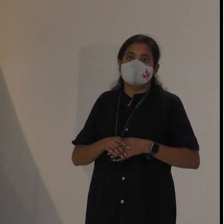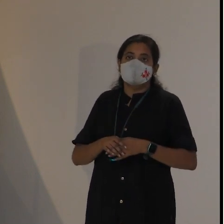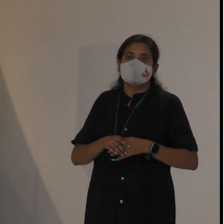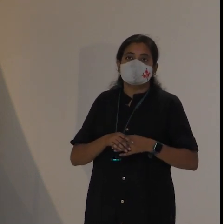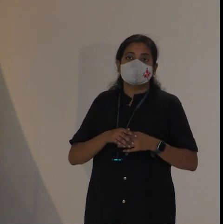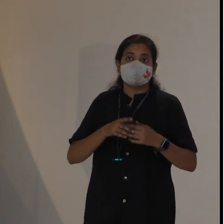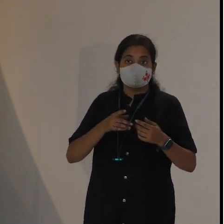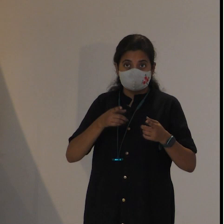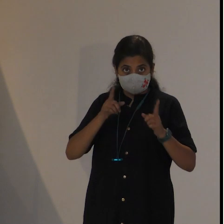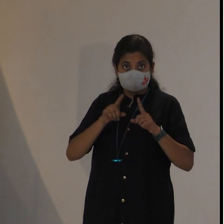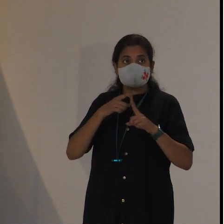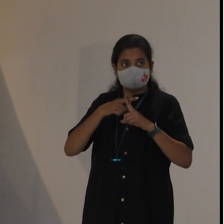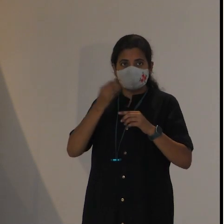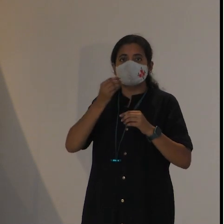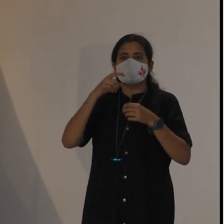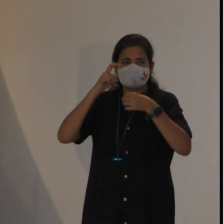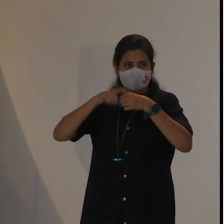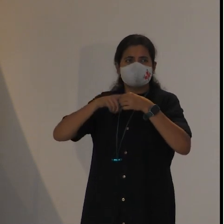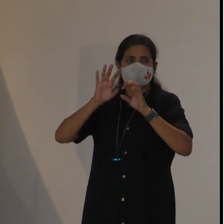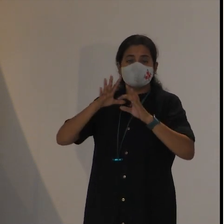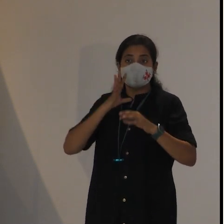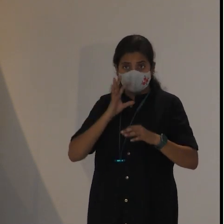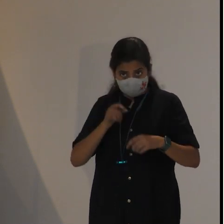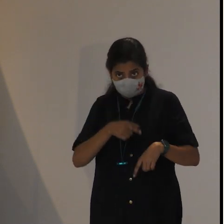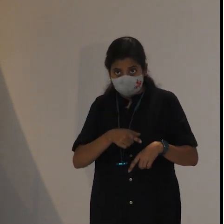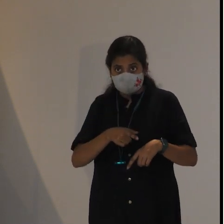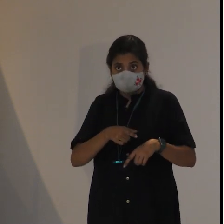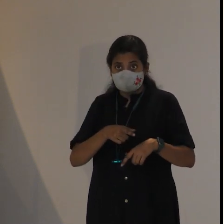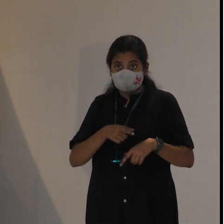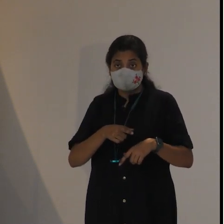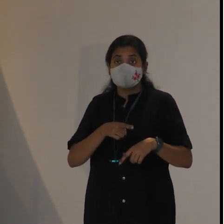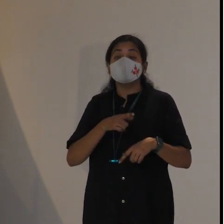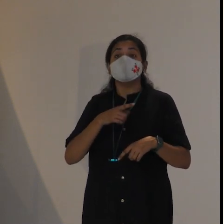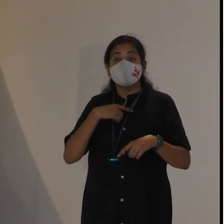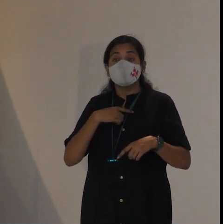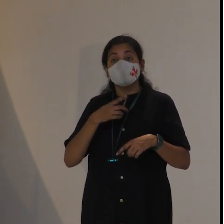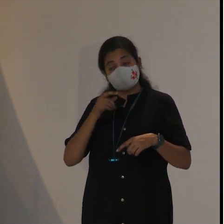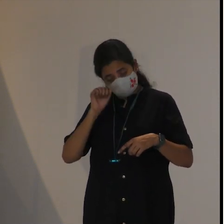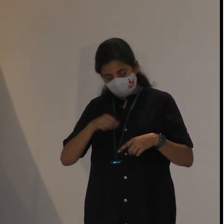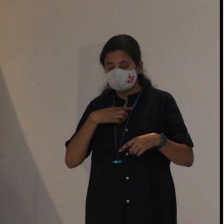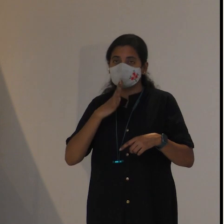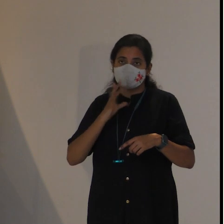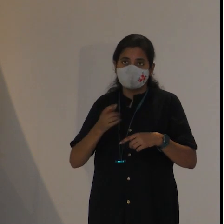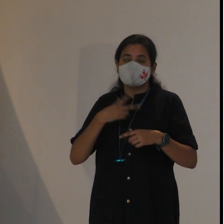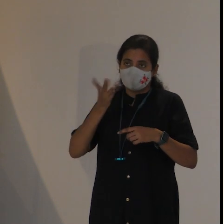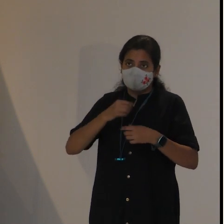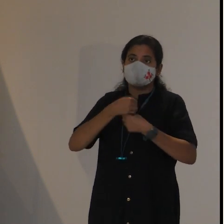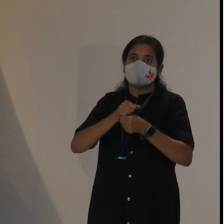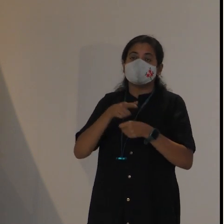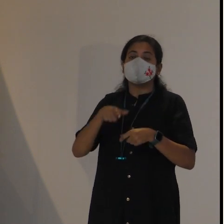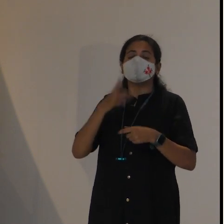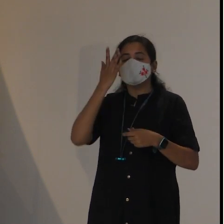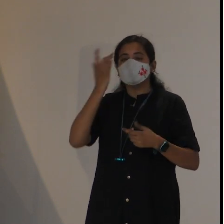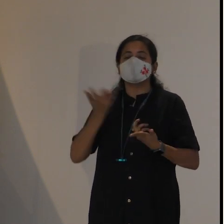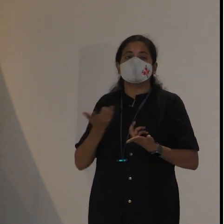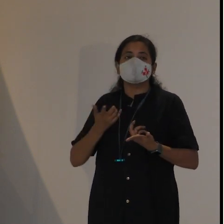then, it also opens up questions of authenticity. Right? Am I authentically recreating? Can I authentically recreate this particular